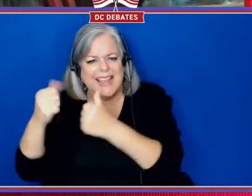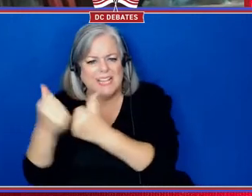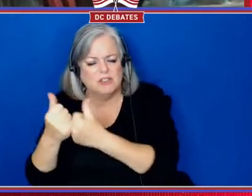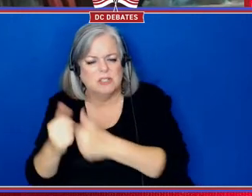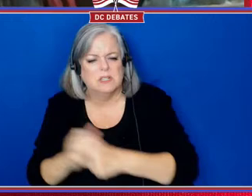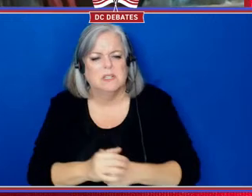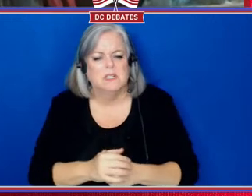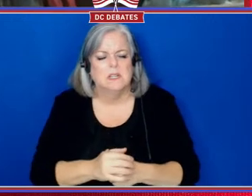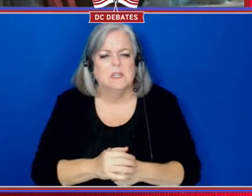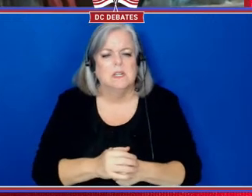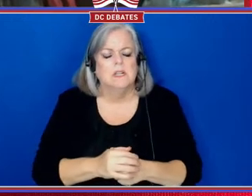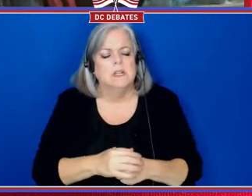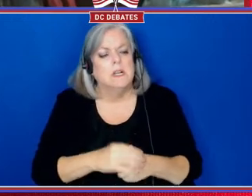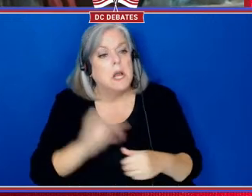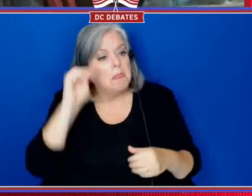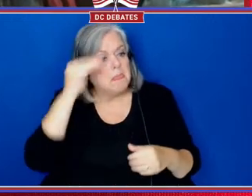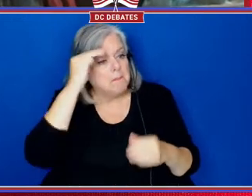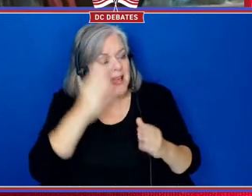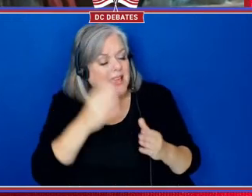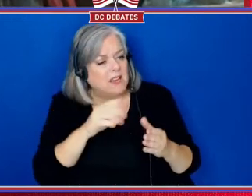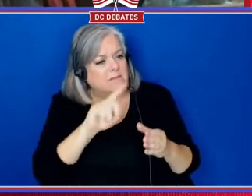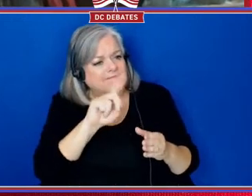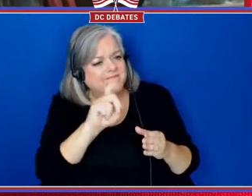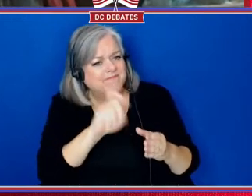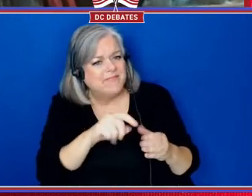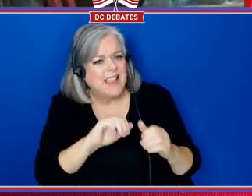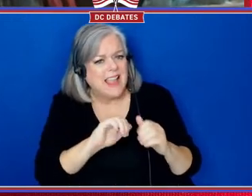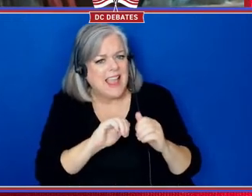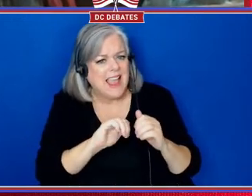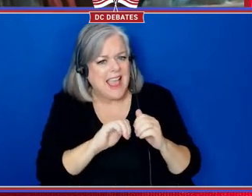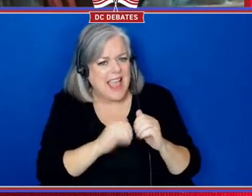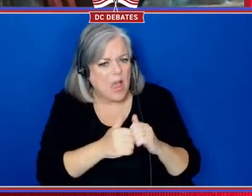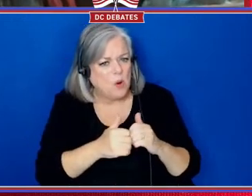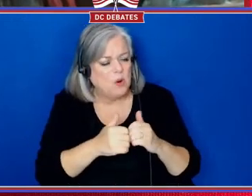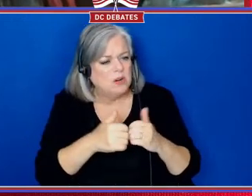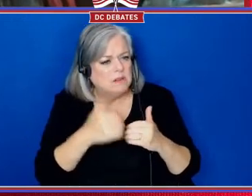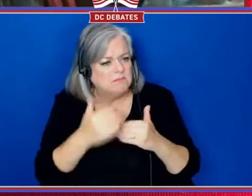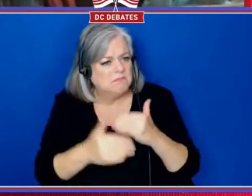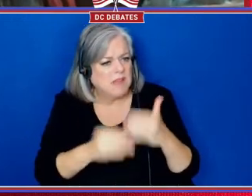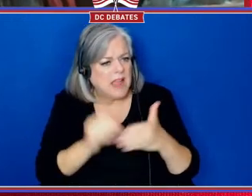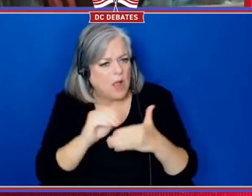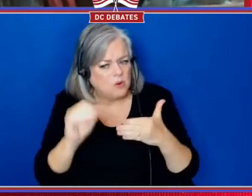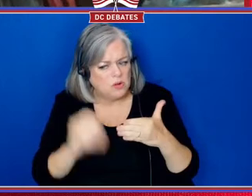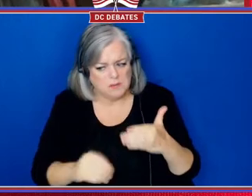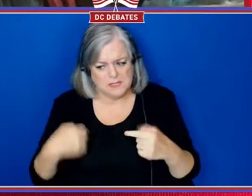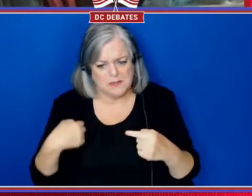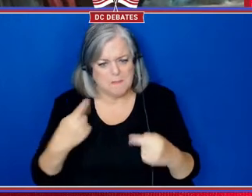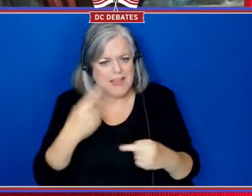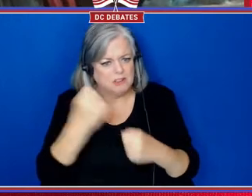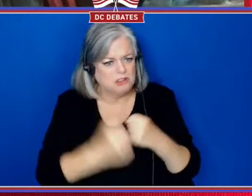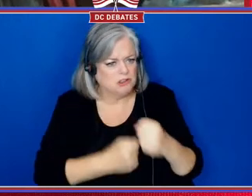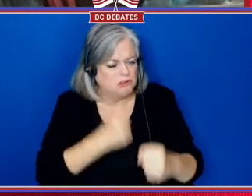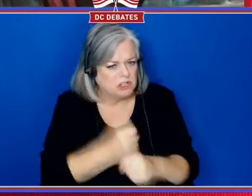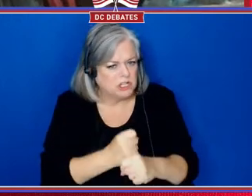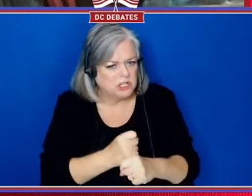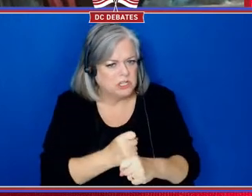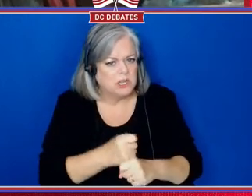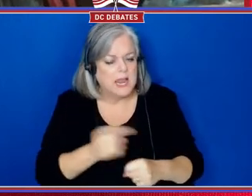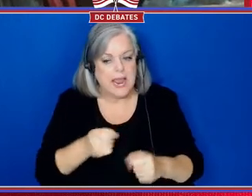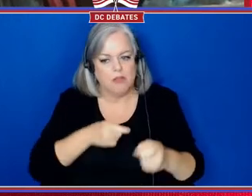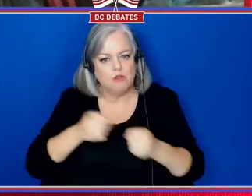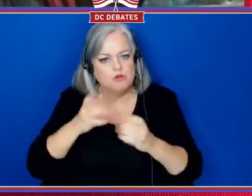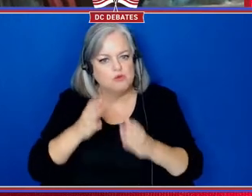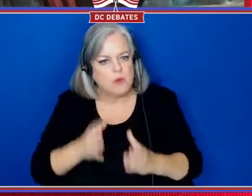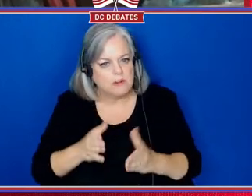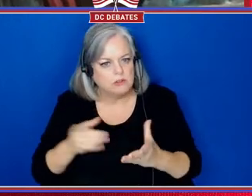Bowser, how are the measurable outcomes coming along in a year's time? And is Director Linda Holly Hopper still in place to continue